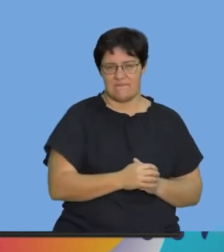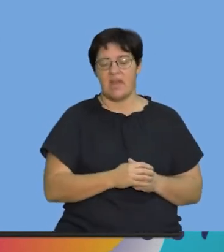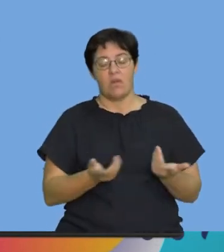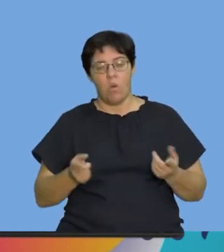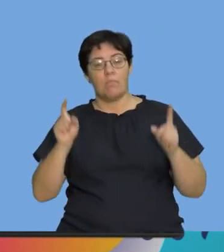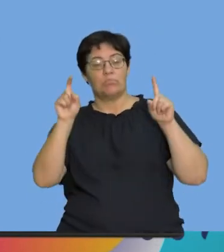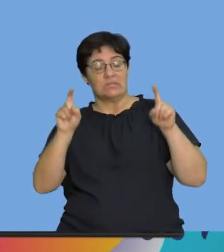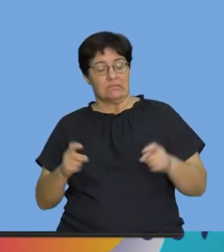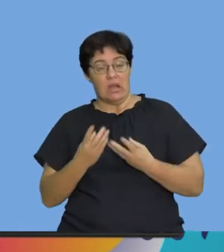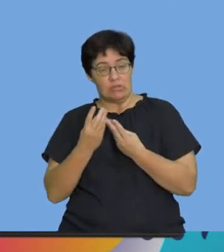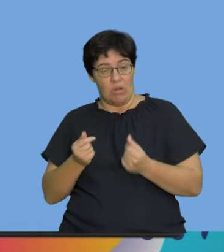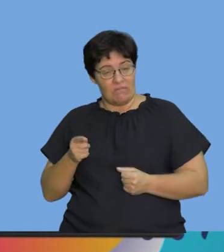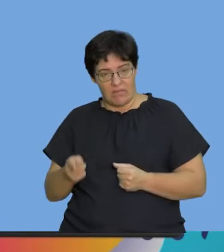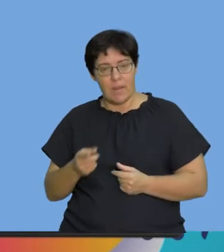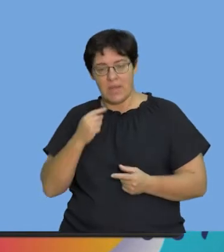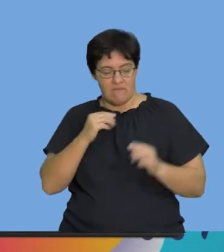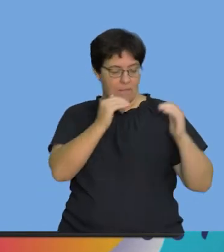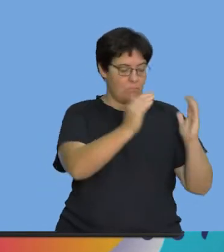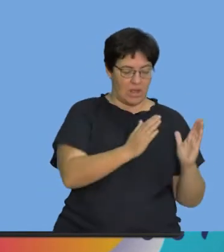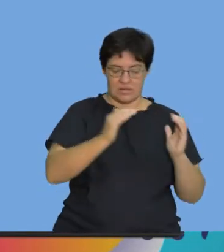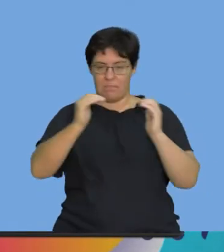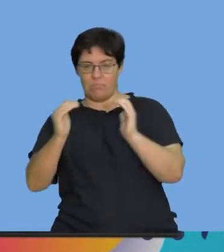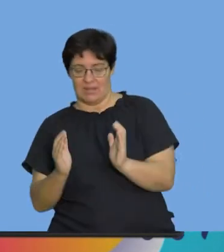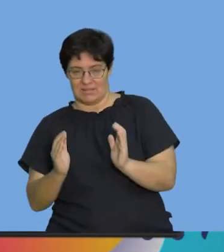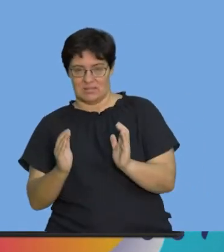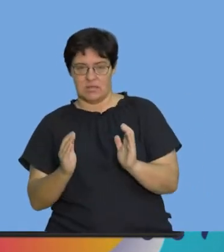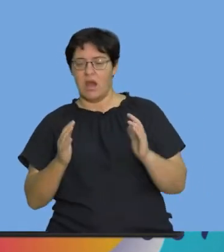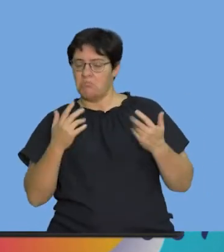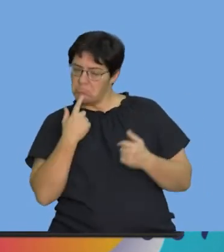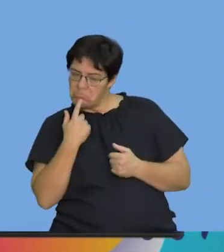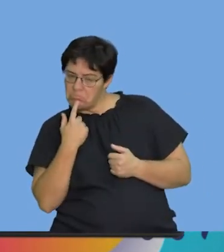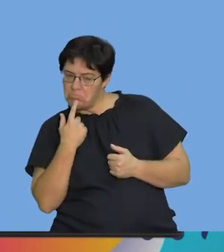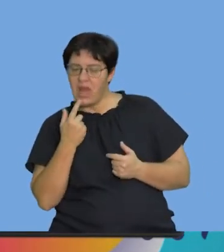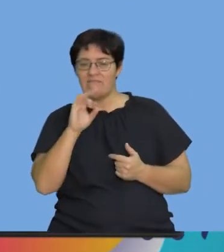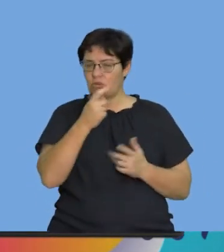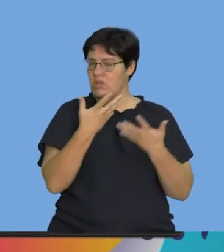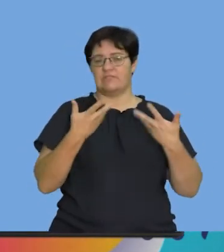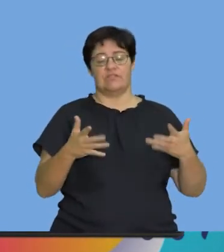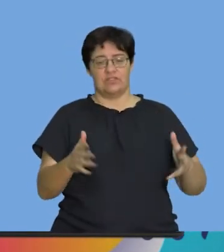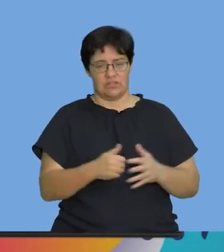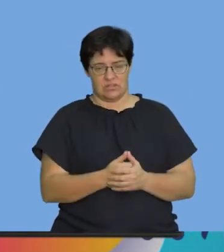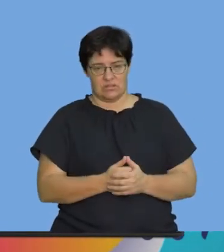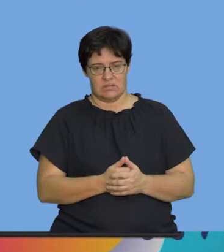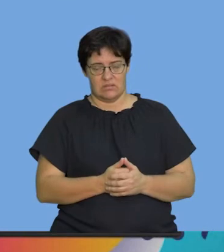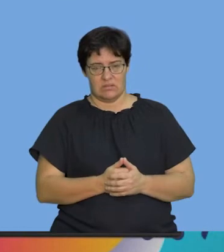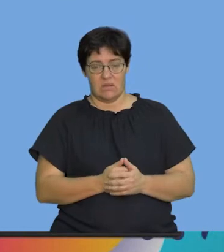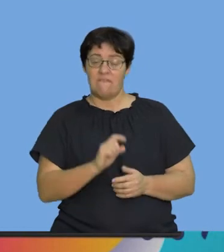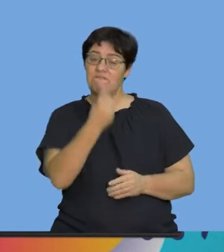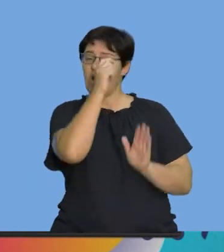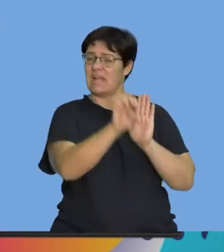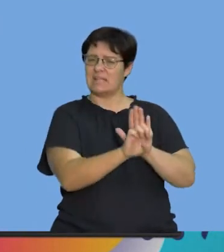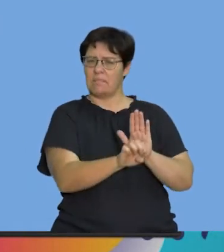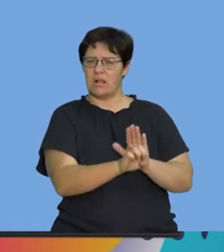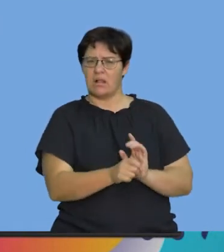solving when you have two brackets that are already factorized for you. Please don't then, the first example, don't multiply